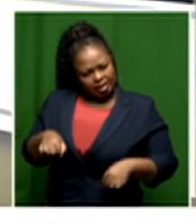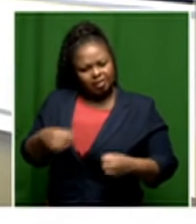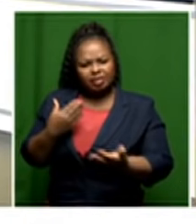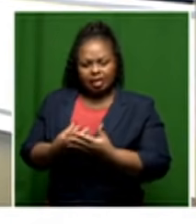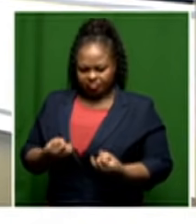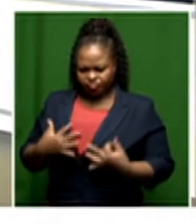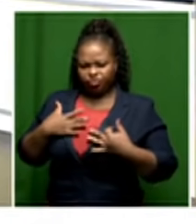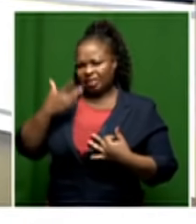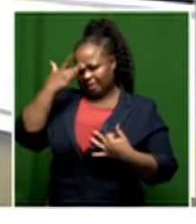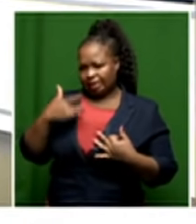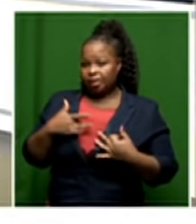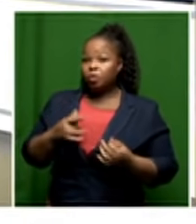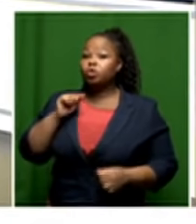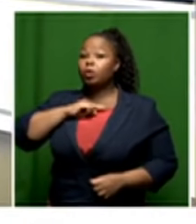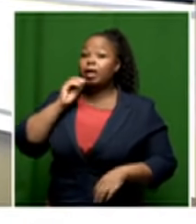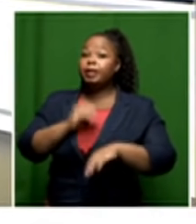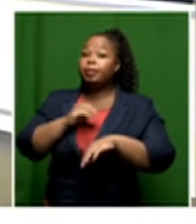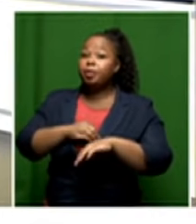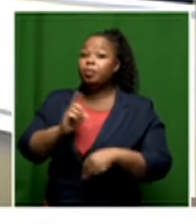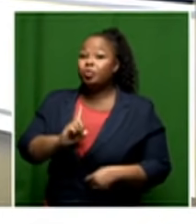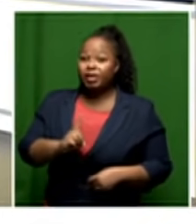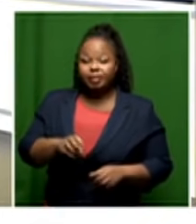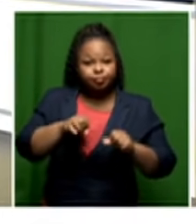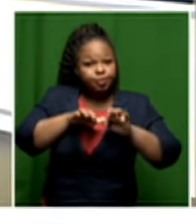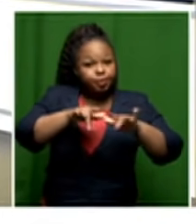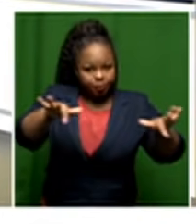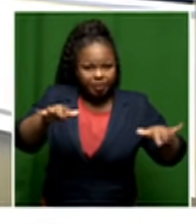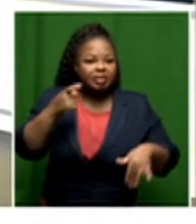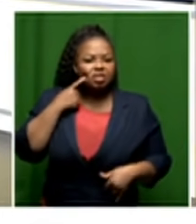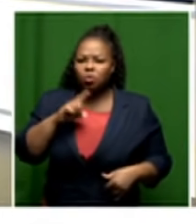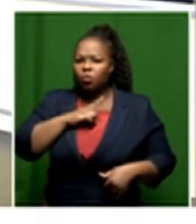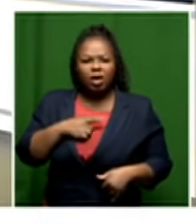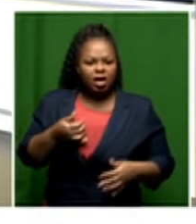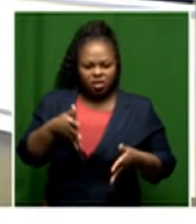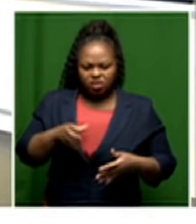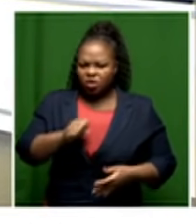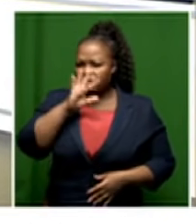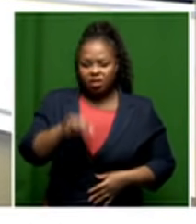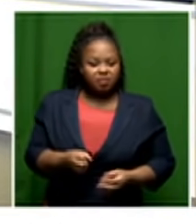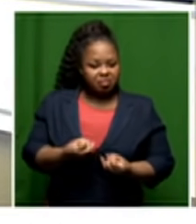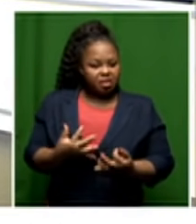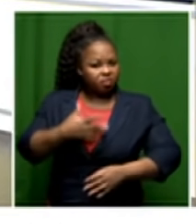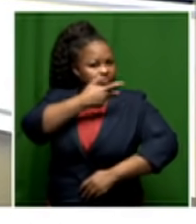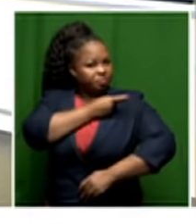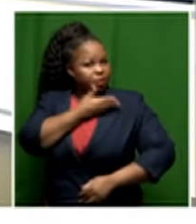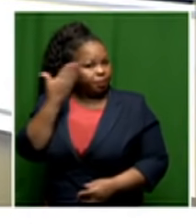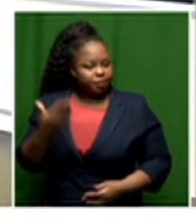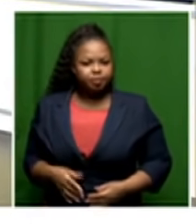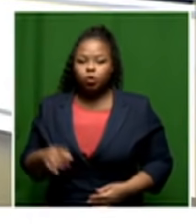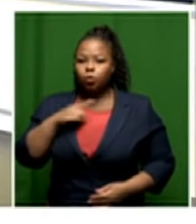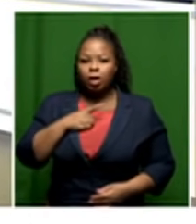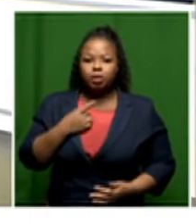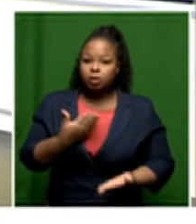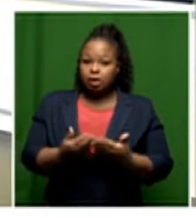mean, spreading it is a problem, because we're living in a country where not many people have been vaccinated. So if you do have COVID, you're